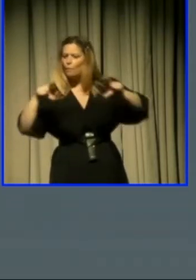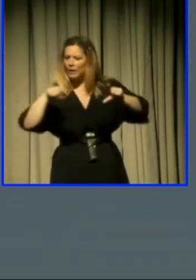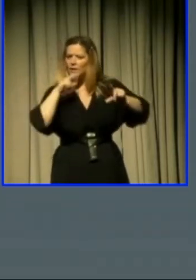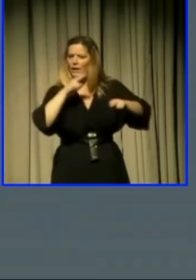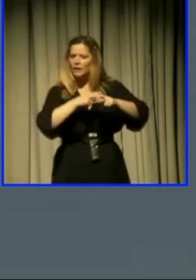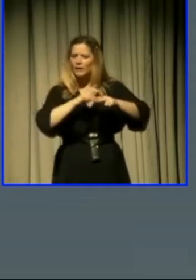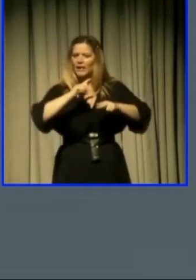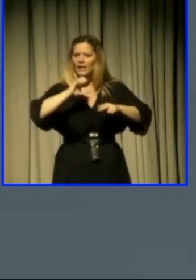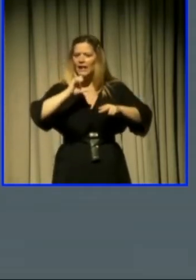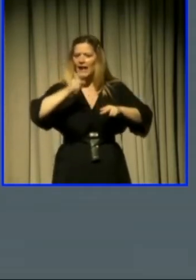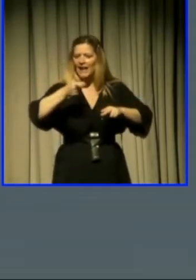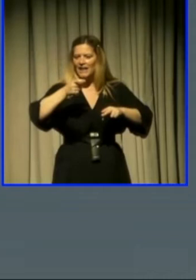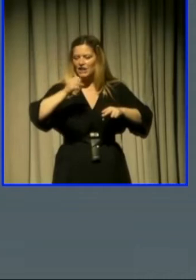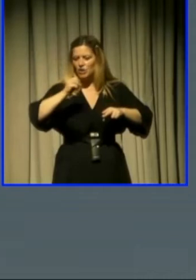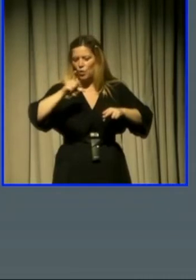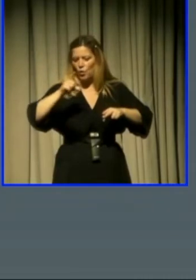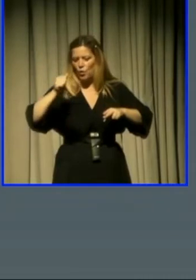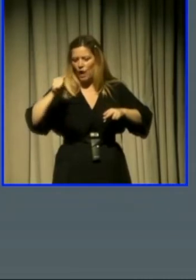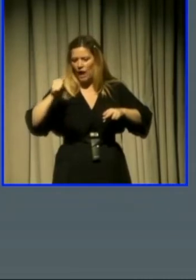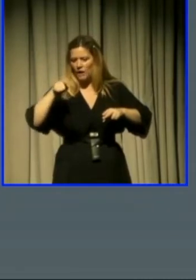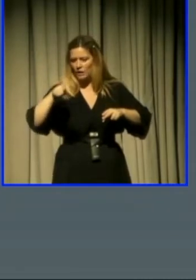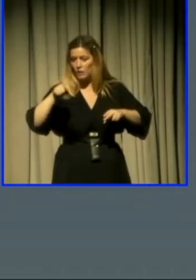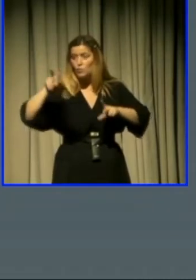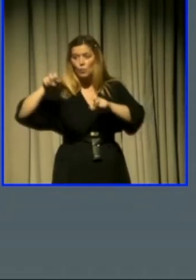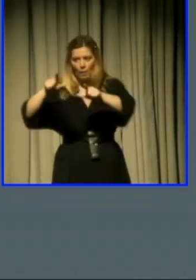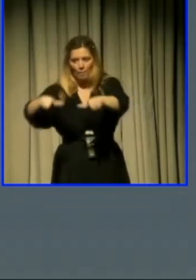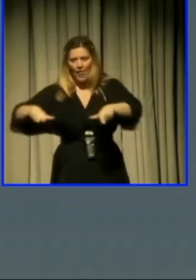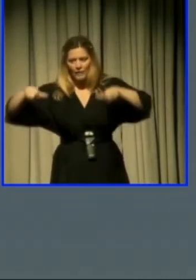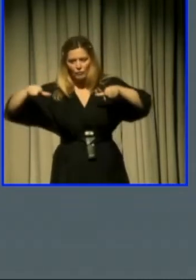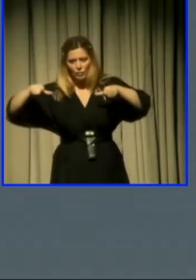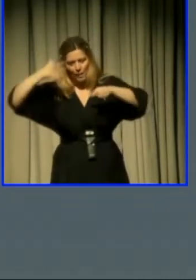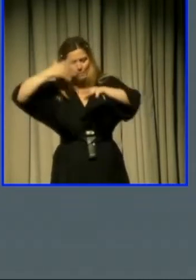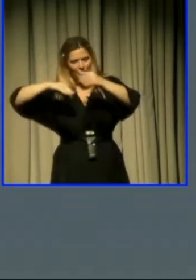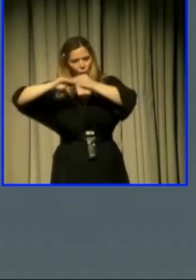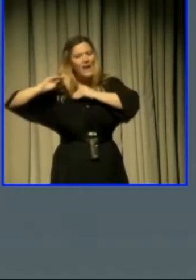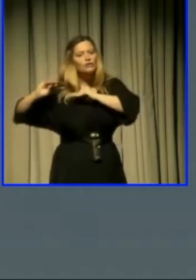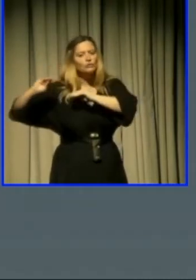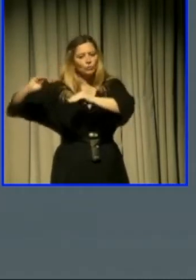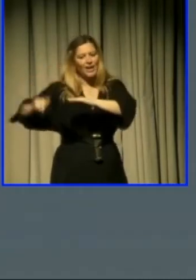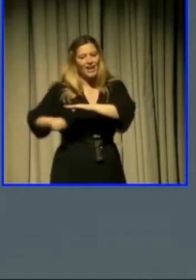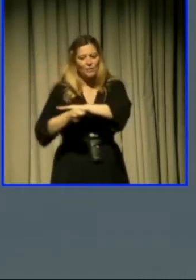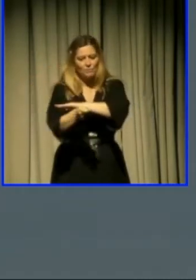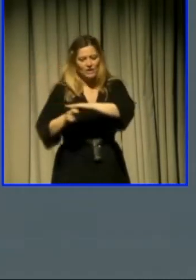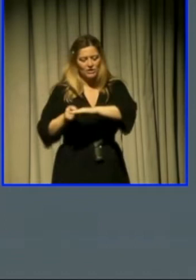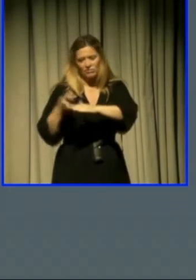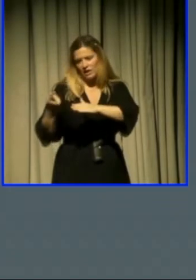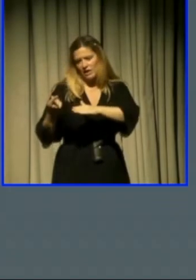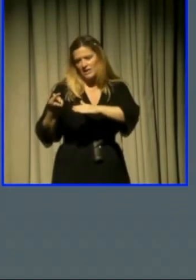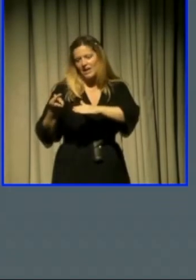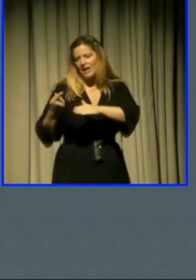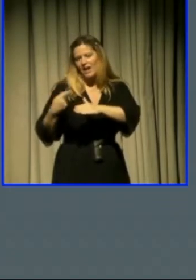new immersive virtual platform called Unconventional, which basically creates events with 3D